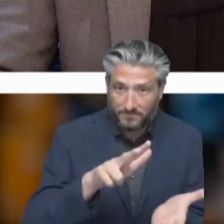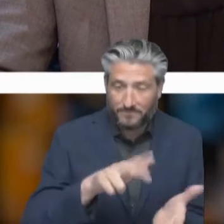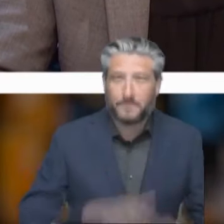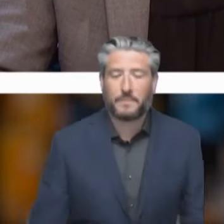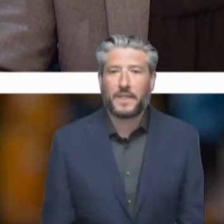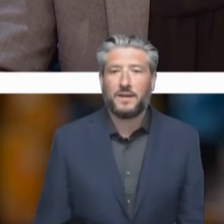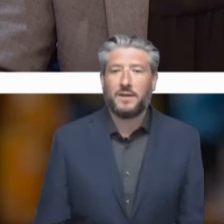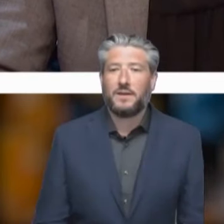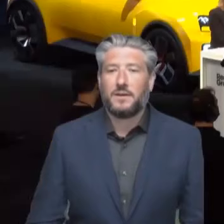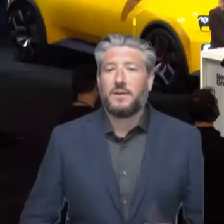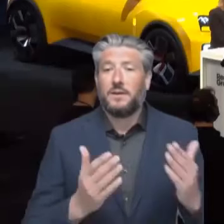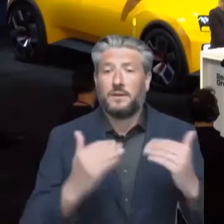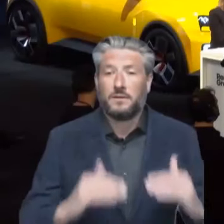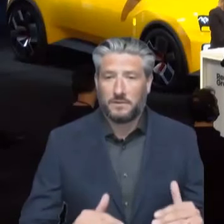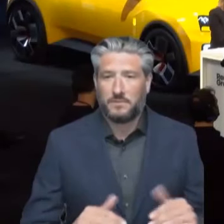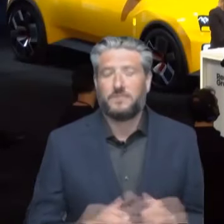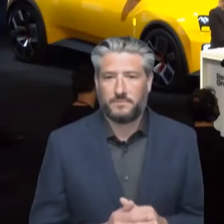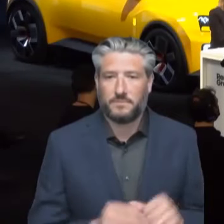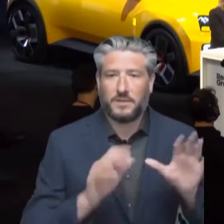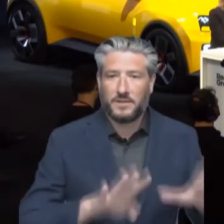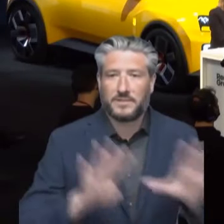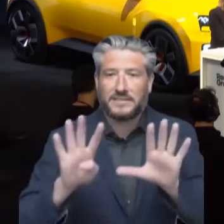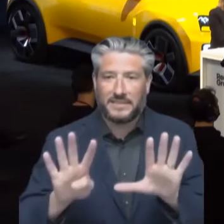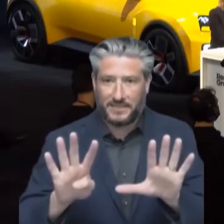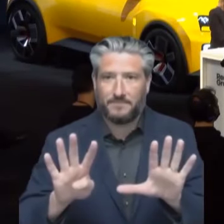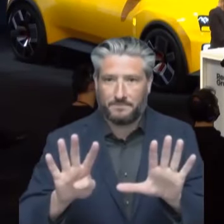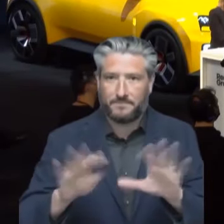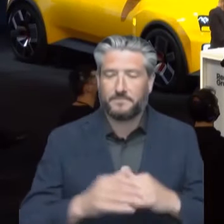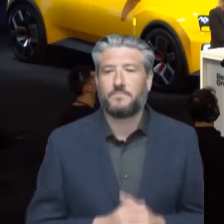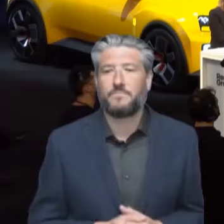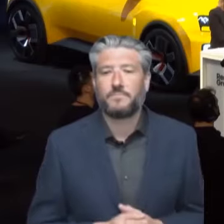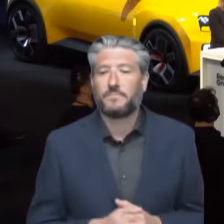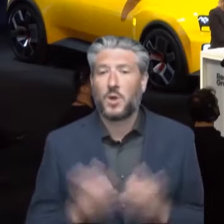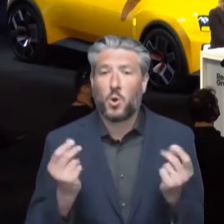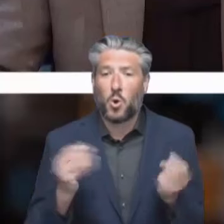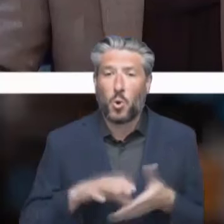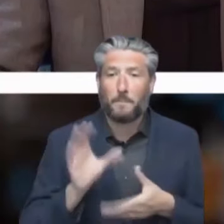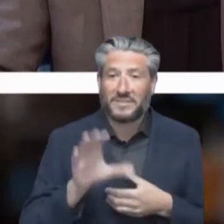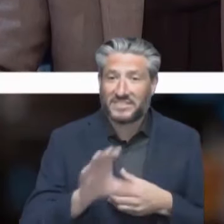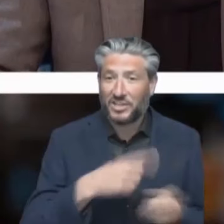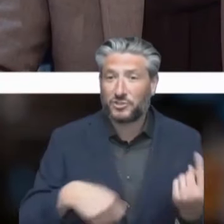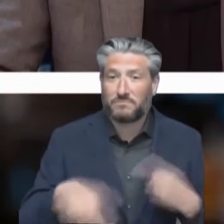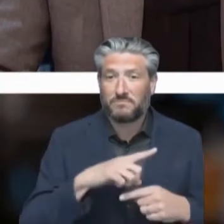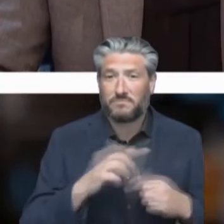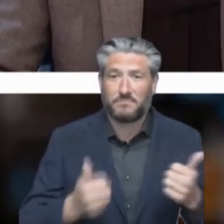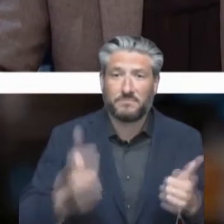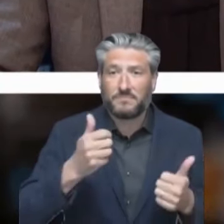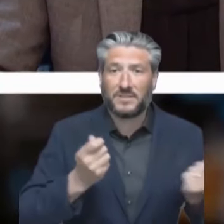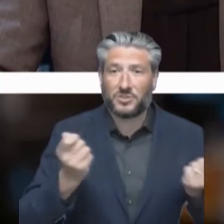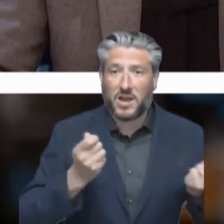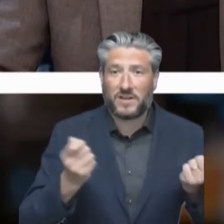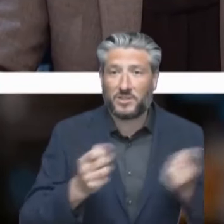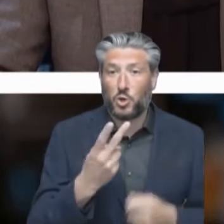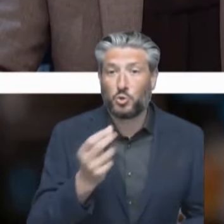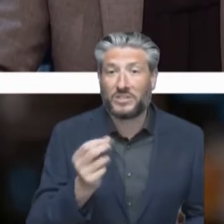The 19th resolution proposes that you approve the compensation policy for directors for the year 2021. The resolution